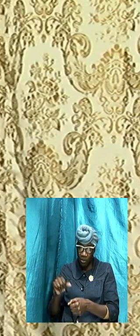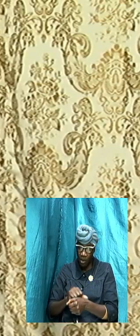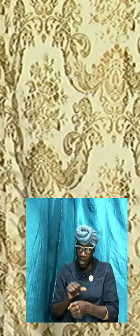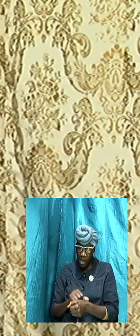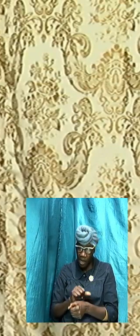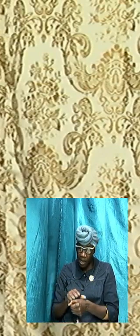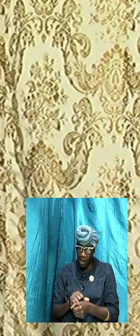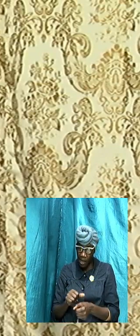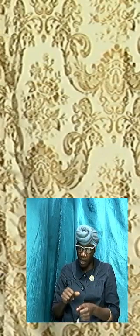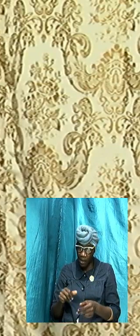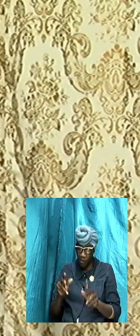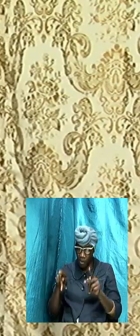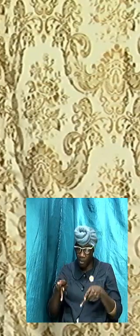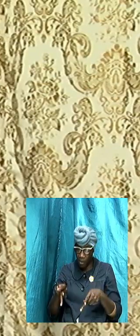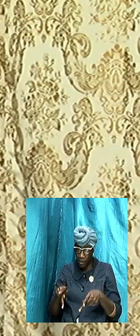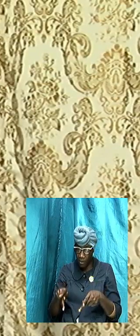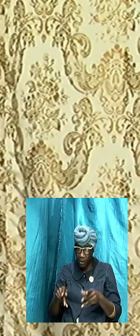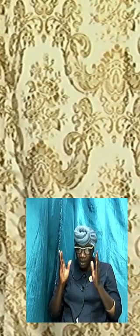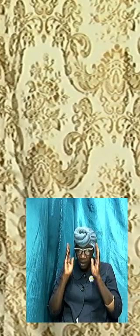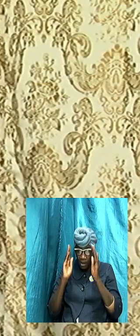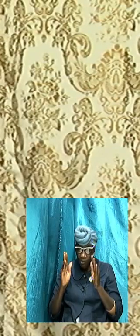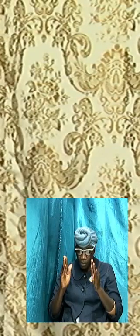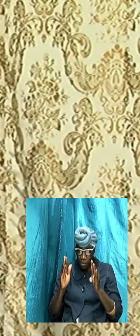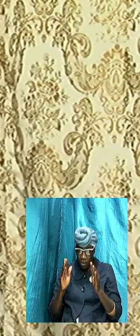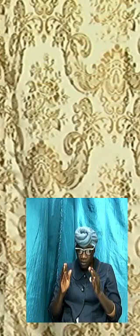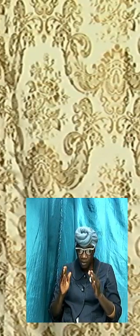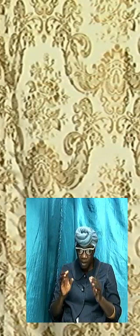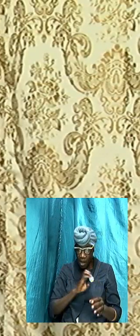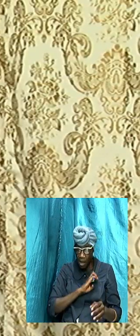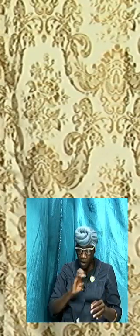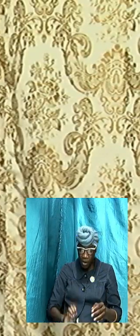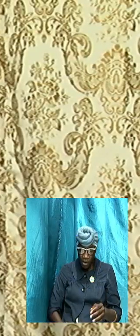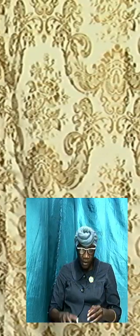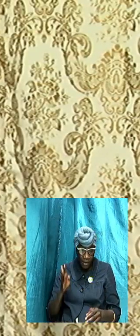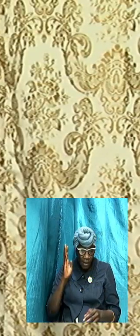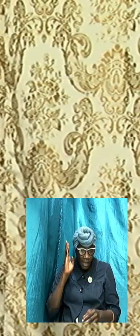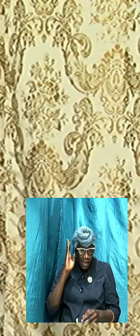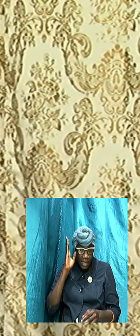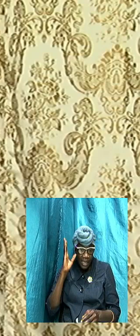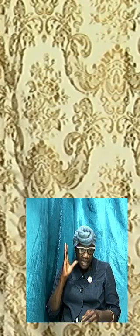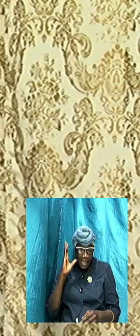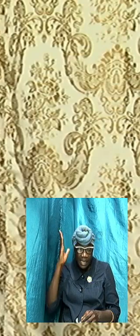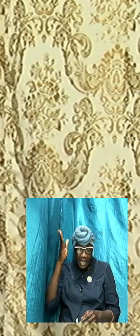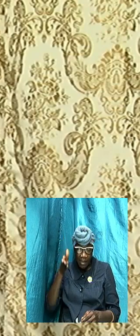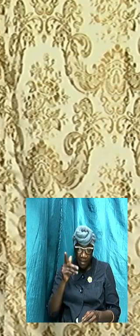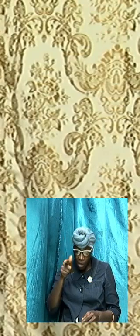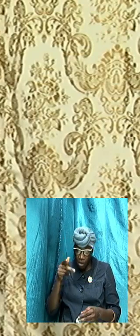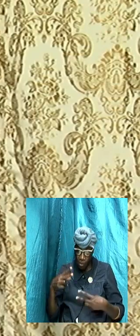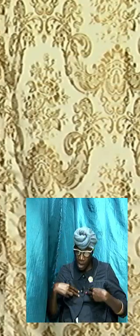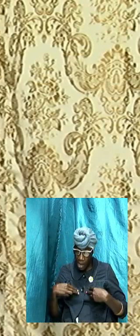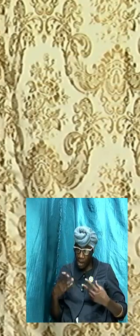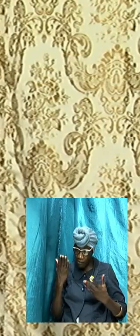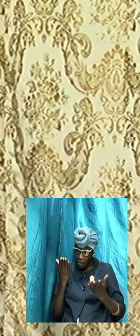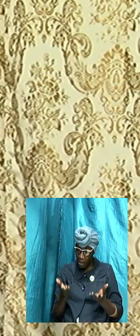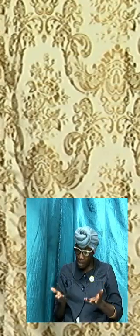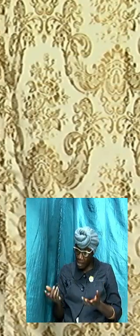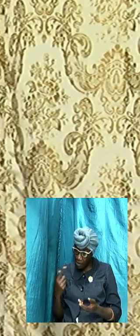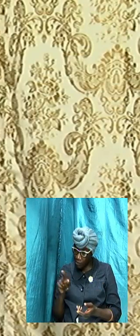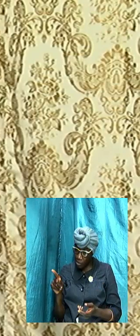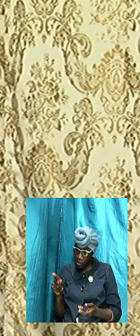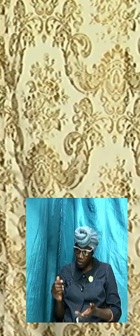Hallelujah. Help us, Lord Jesus, to be focused on our Christian destiny. Our destiny that you have some things for us. But of all else, help us,